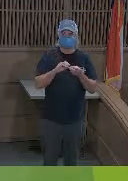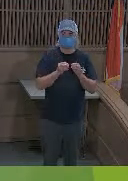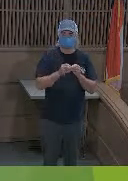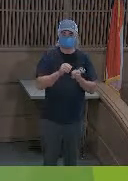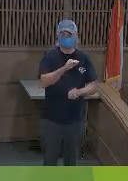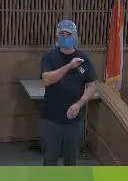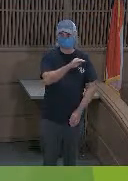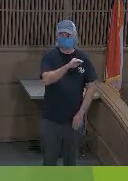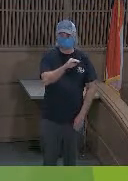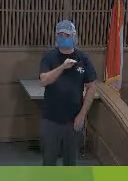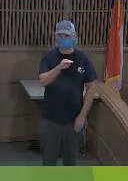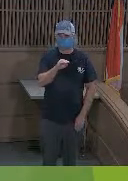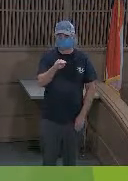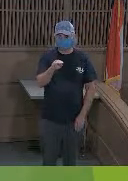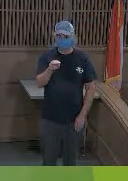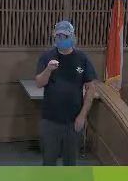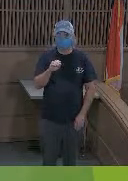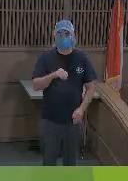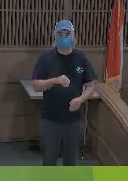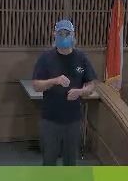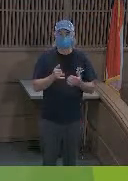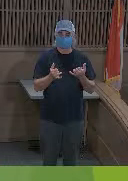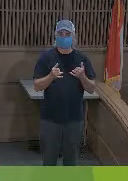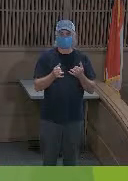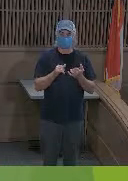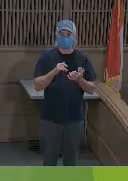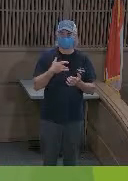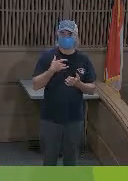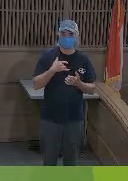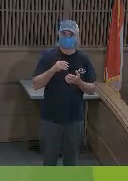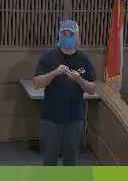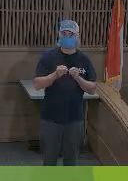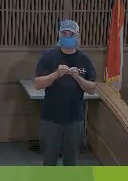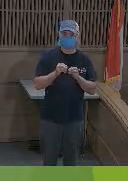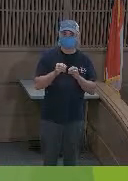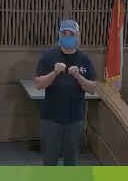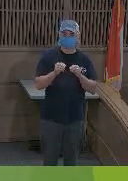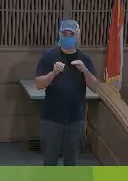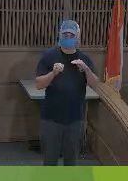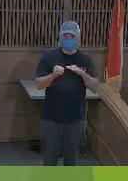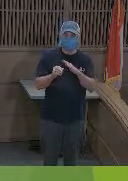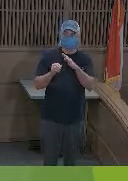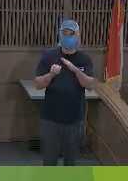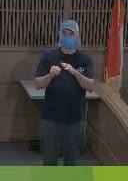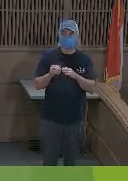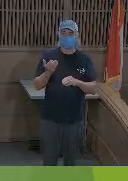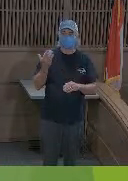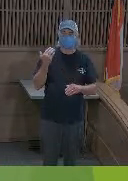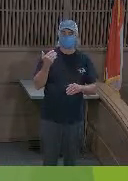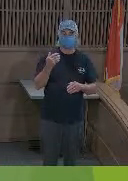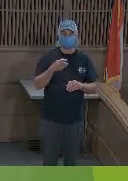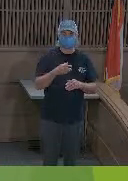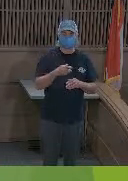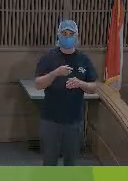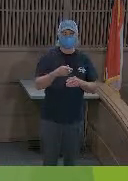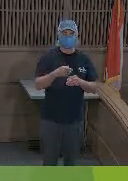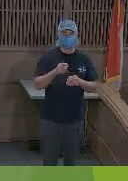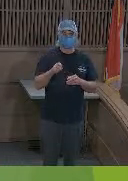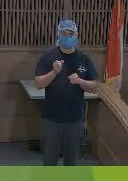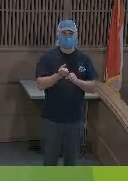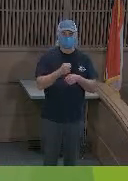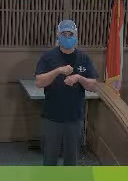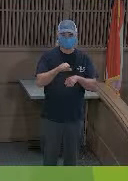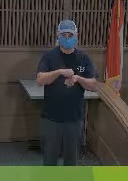There was a general positive response in the early days of the vaccine. As you remember, you used to have to make an